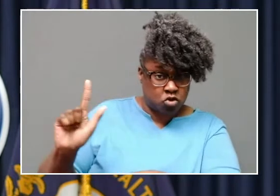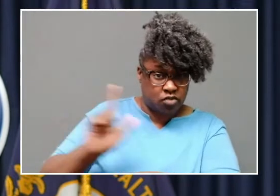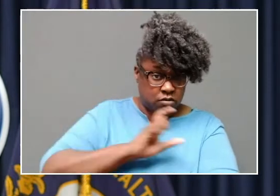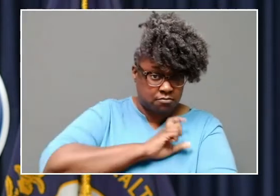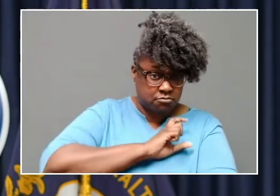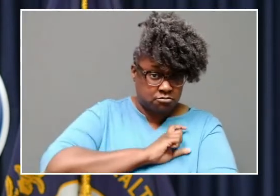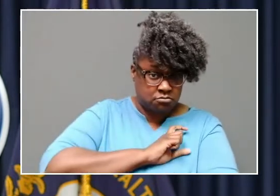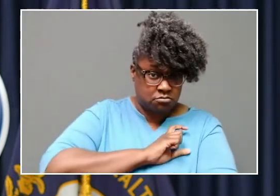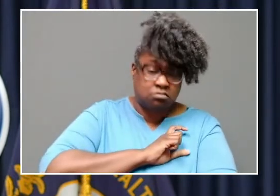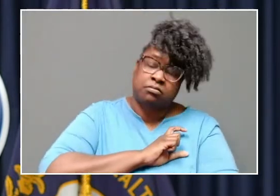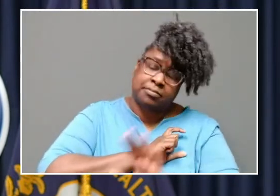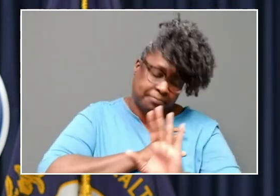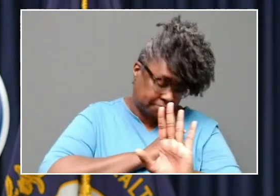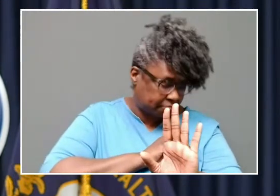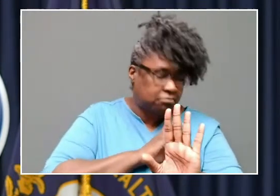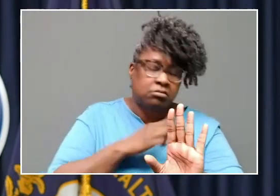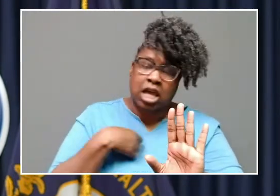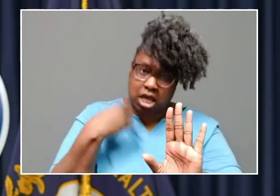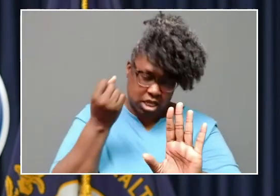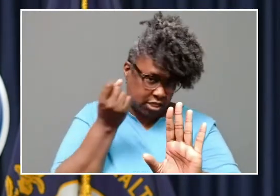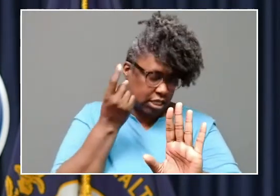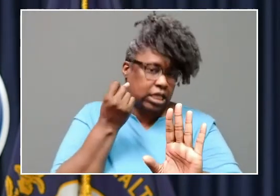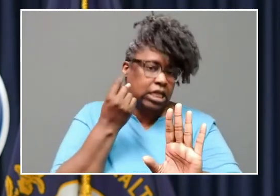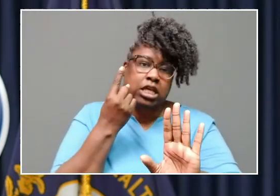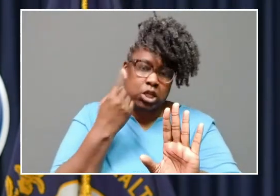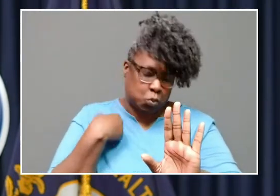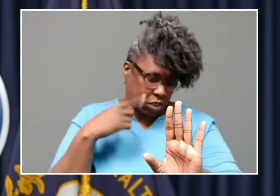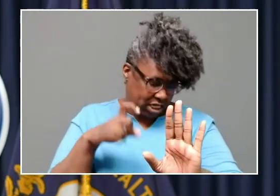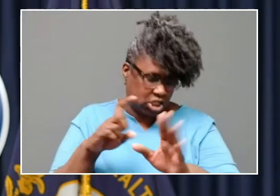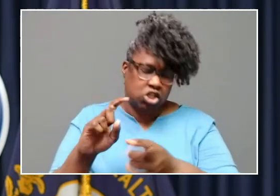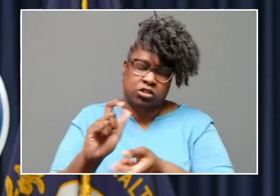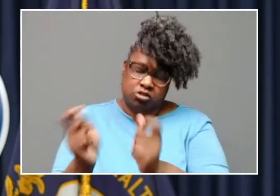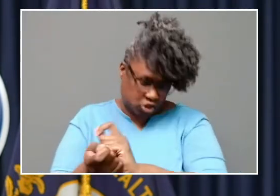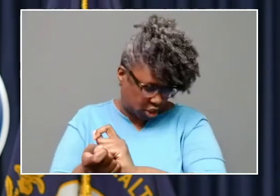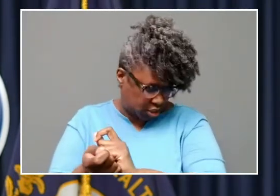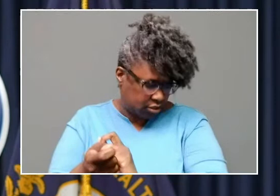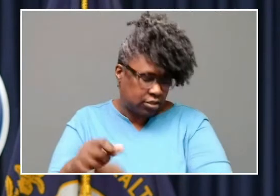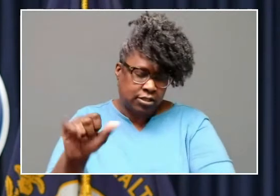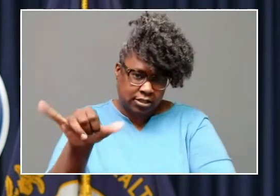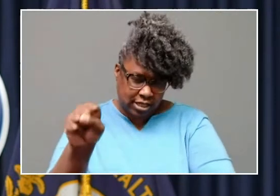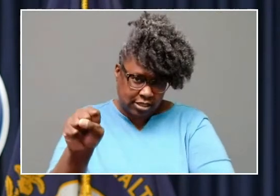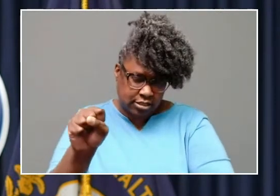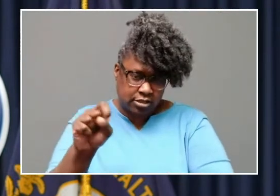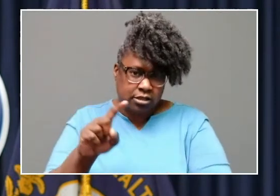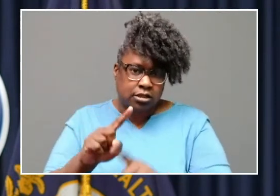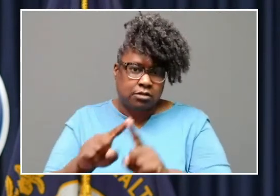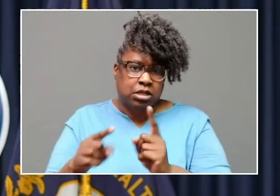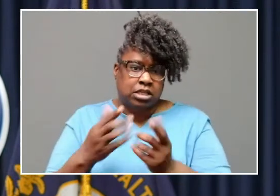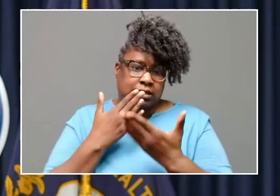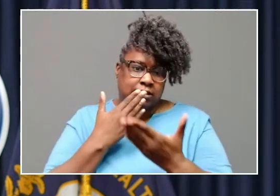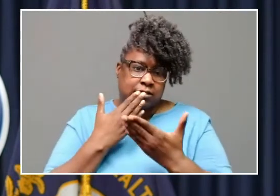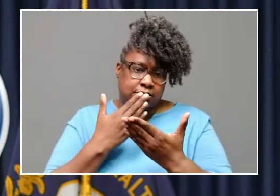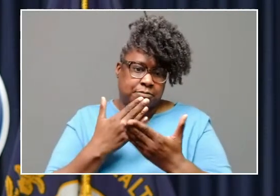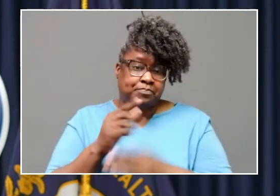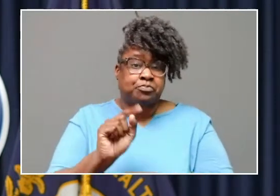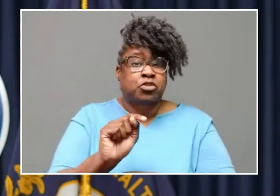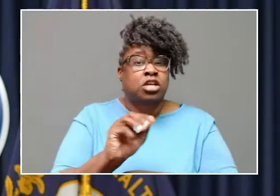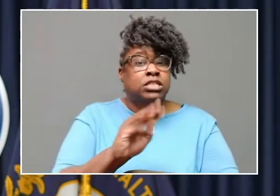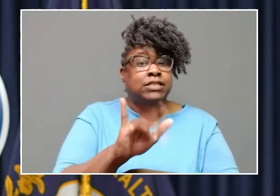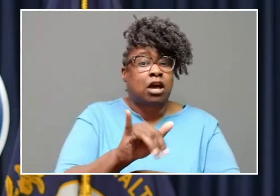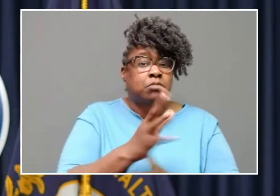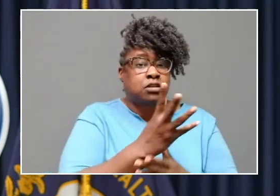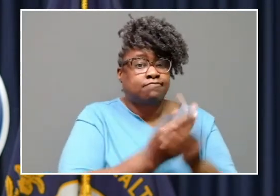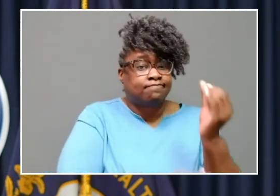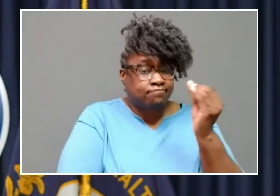get that we need to do some things differently, but thank you. Listen, I lost Tommy, but Darren's still with us.